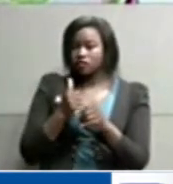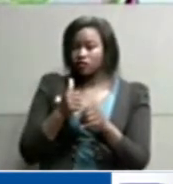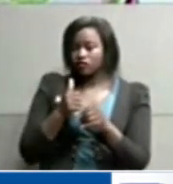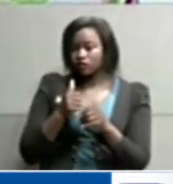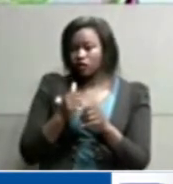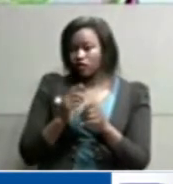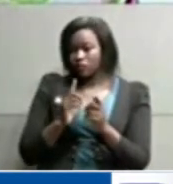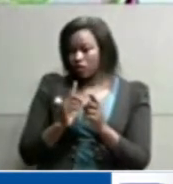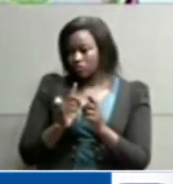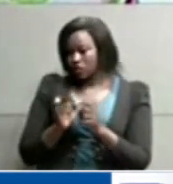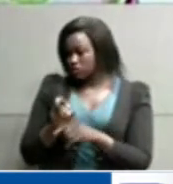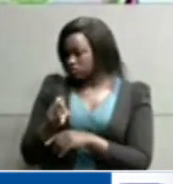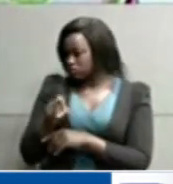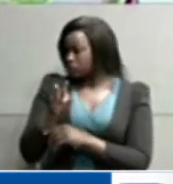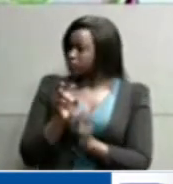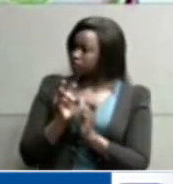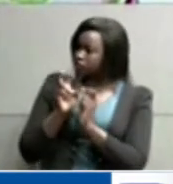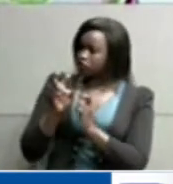VIP side, I see them.